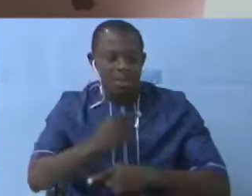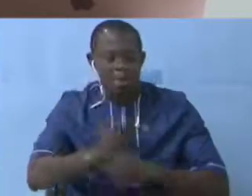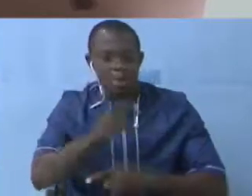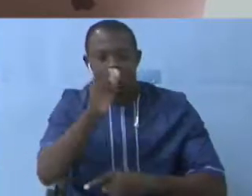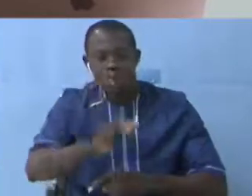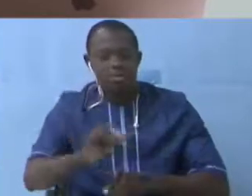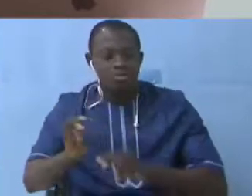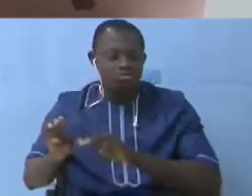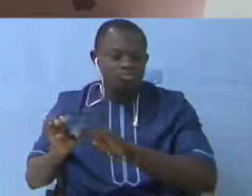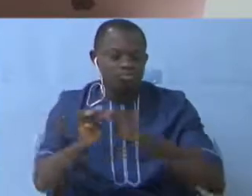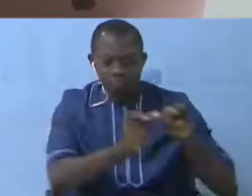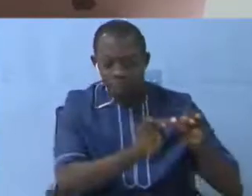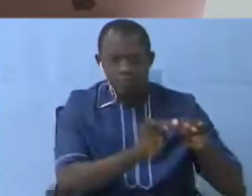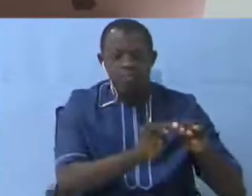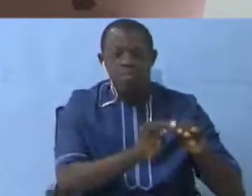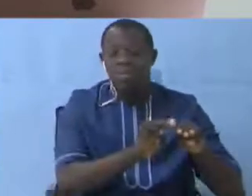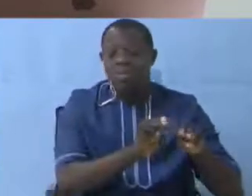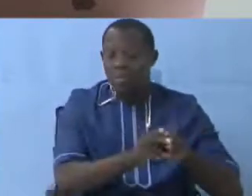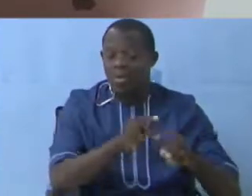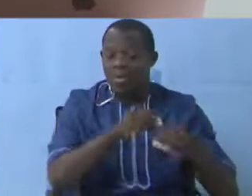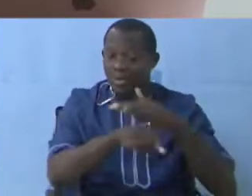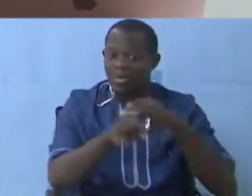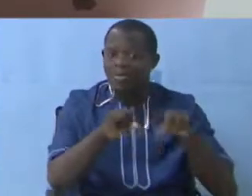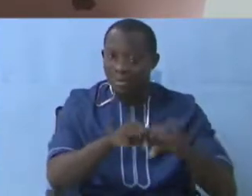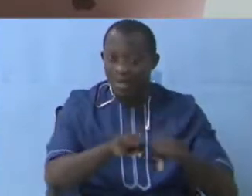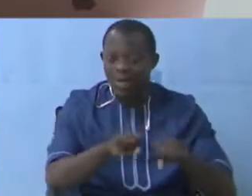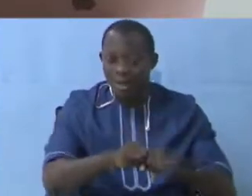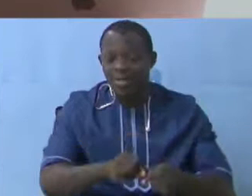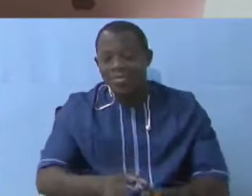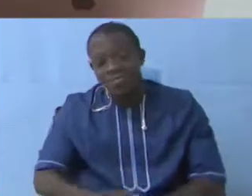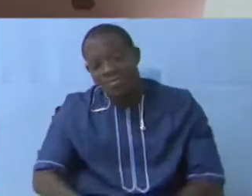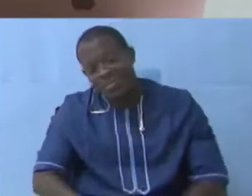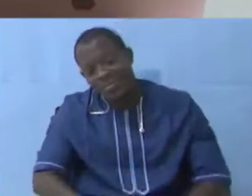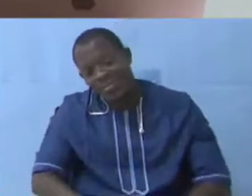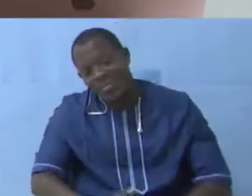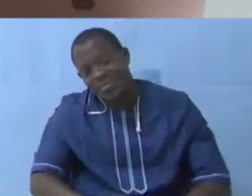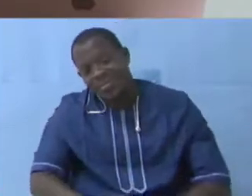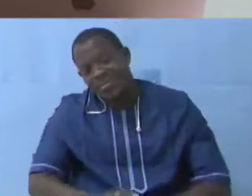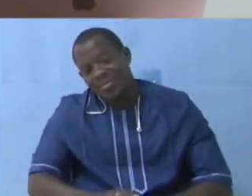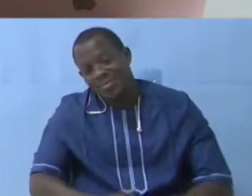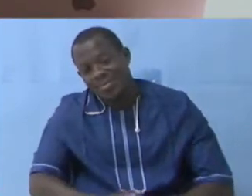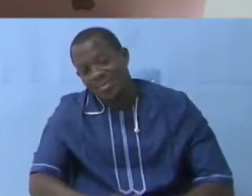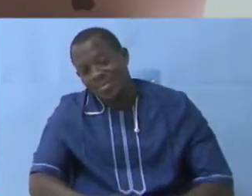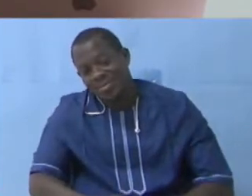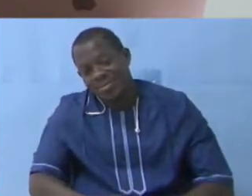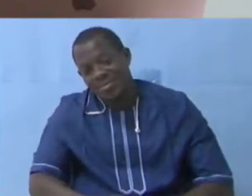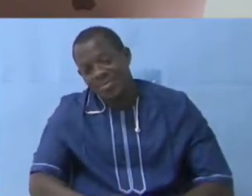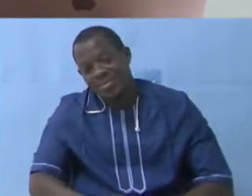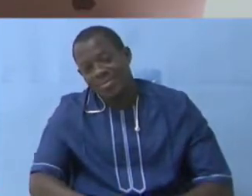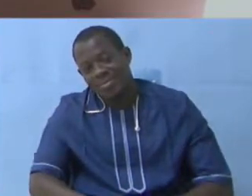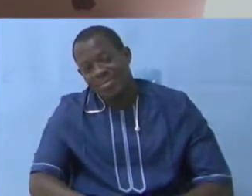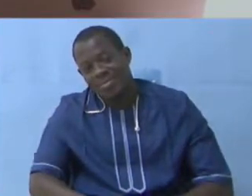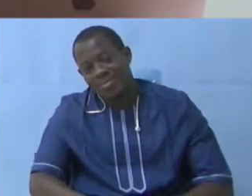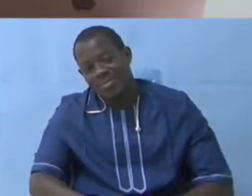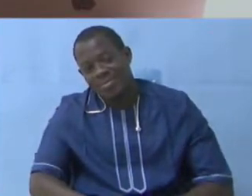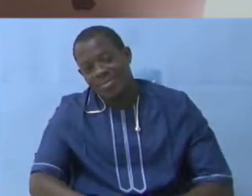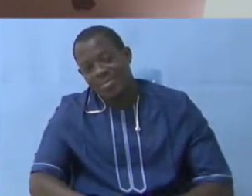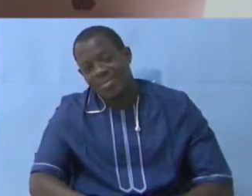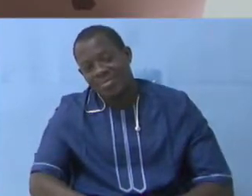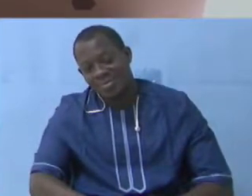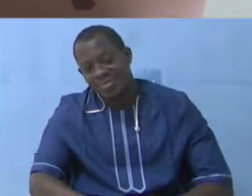Senegal. Is that correct? Seede bi fekk na nag jamono boobu doomi Gambie yu ci bari dawoon nañ làqu ji